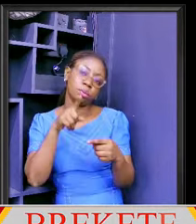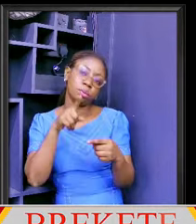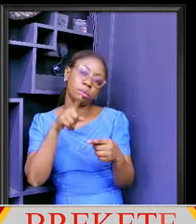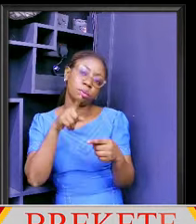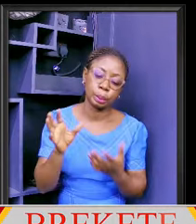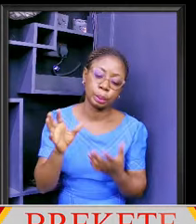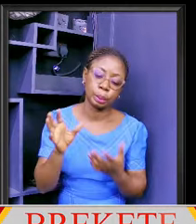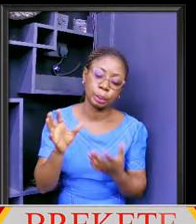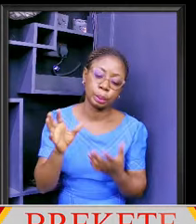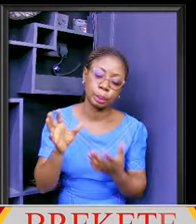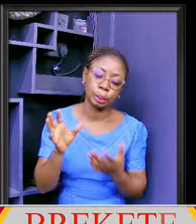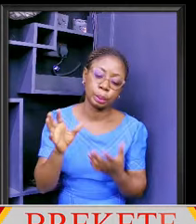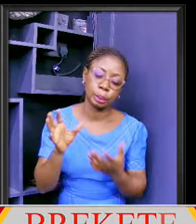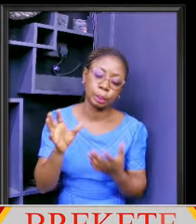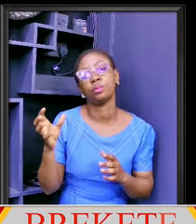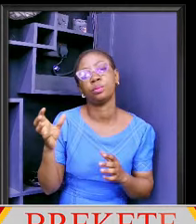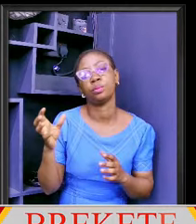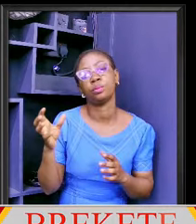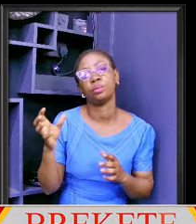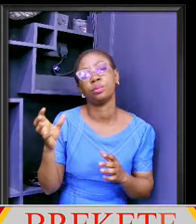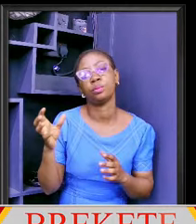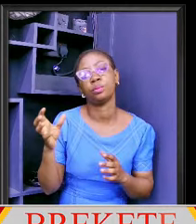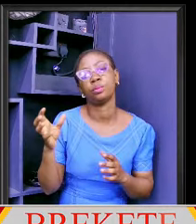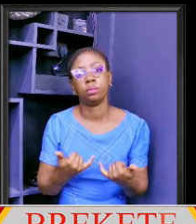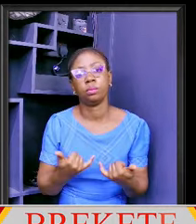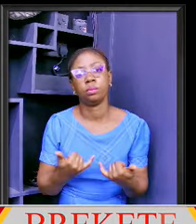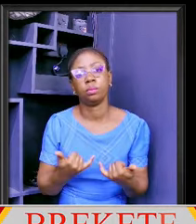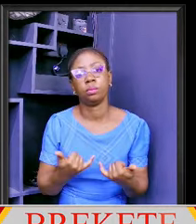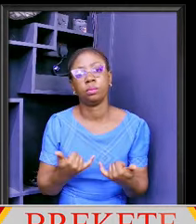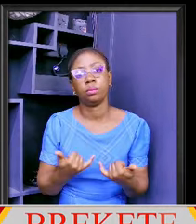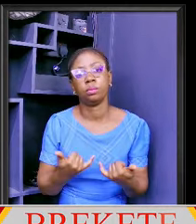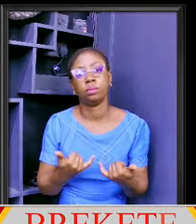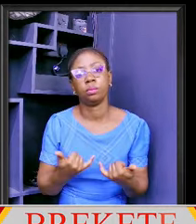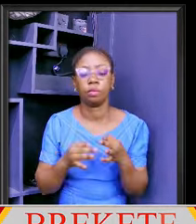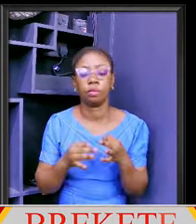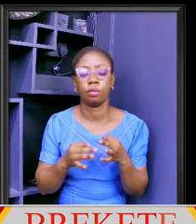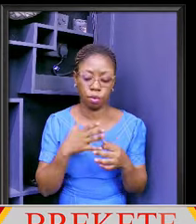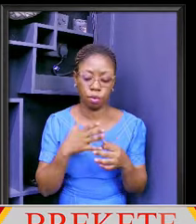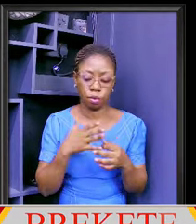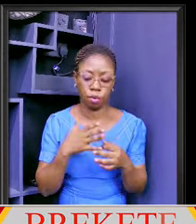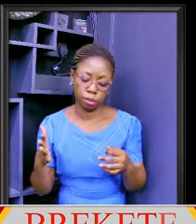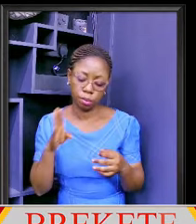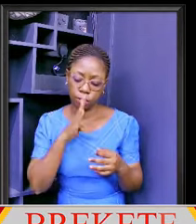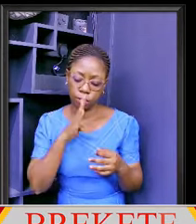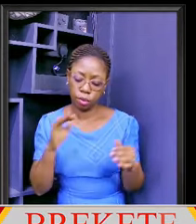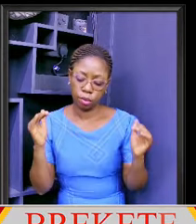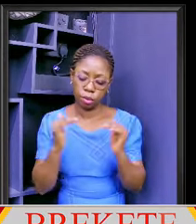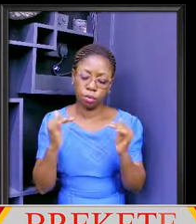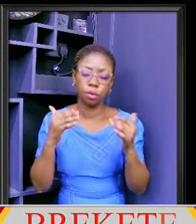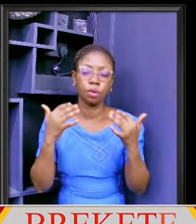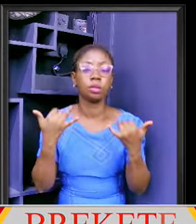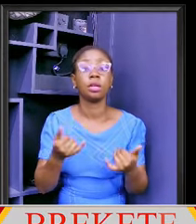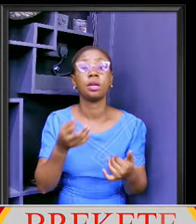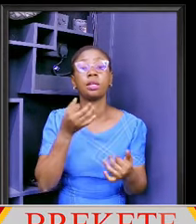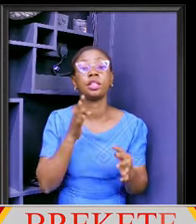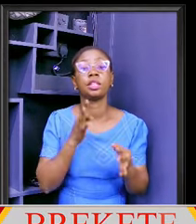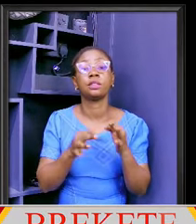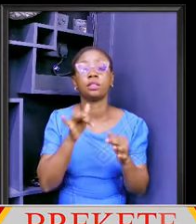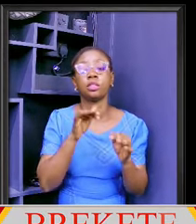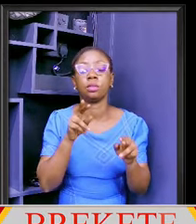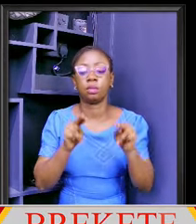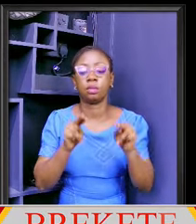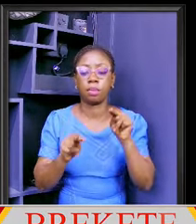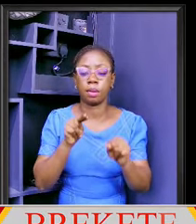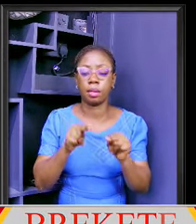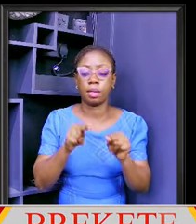for ground. Yes. So now, if all things being equal now, if they won't make things normalize, they